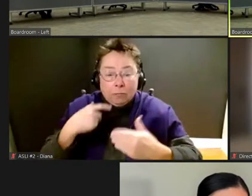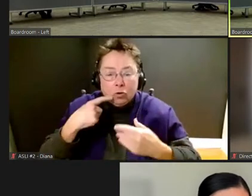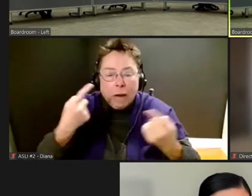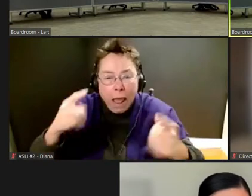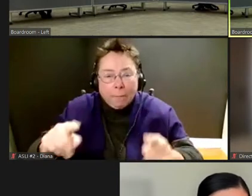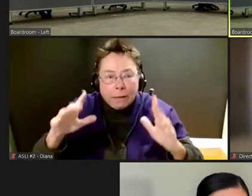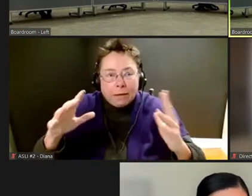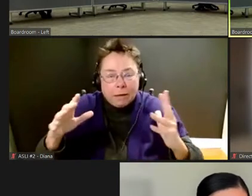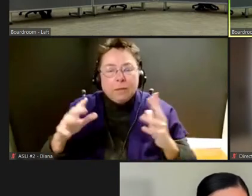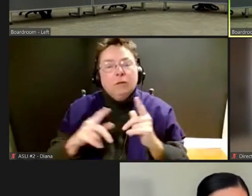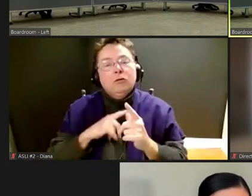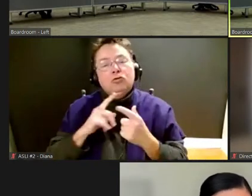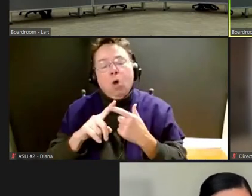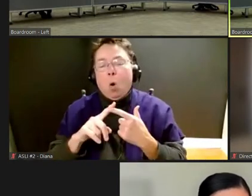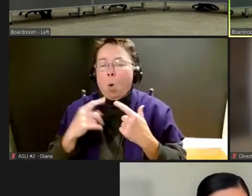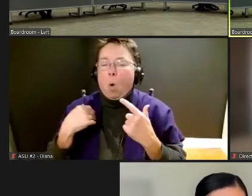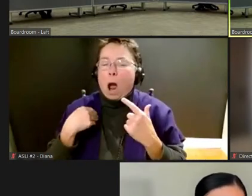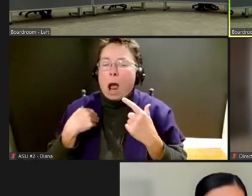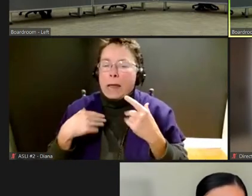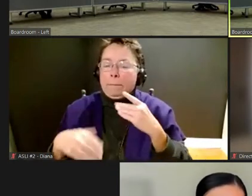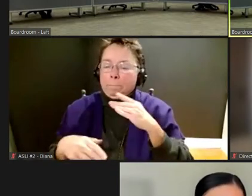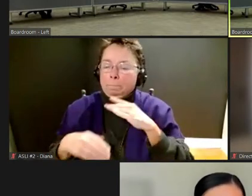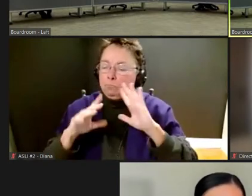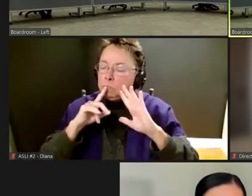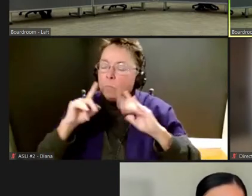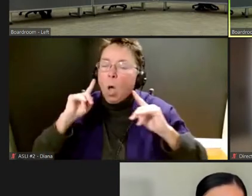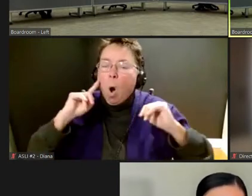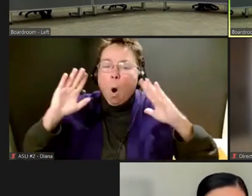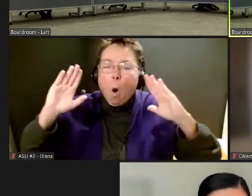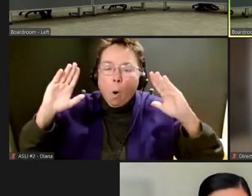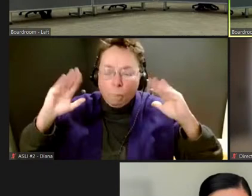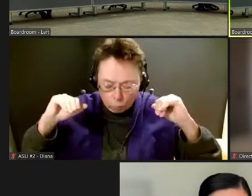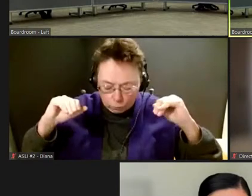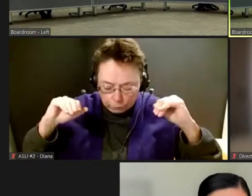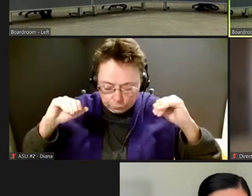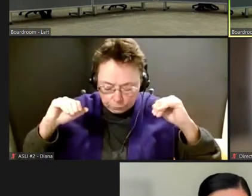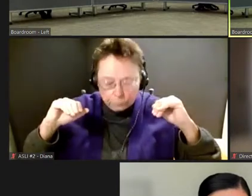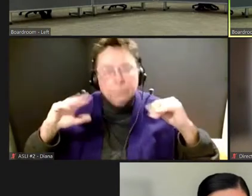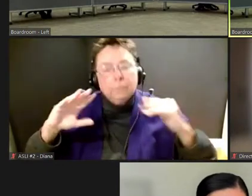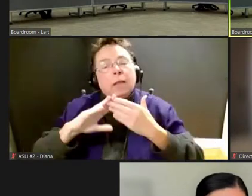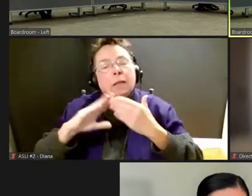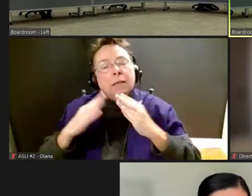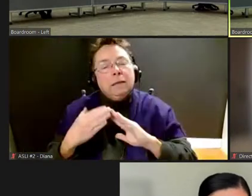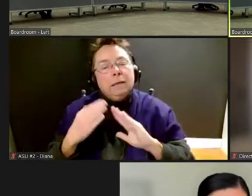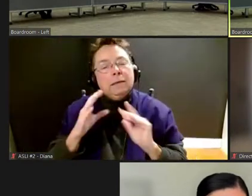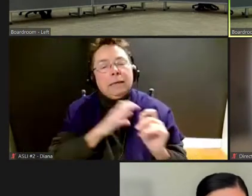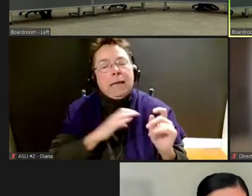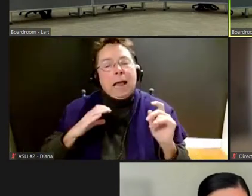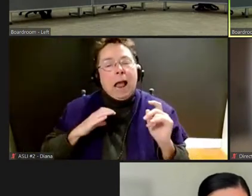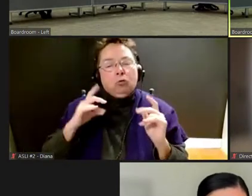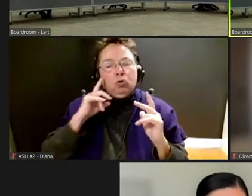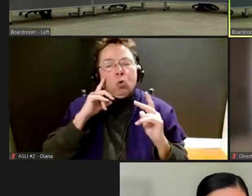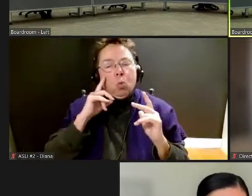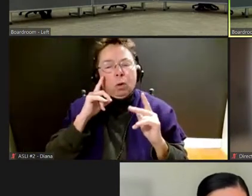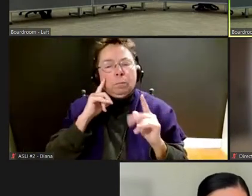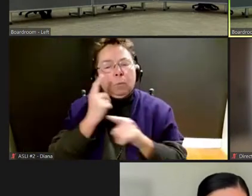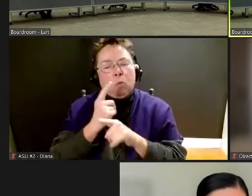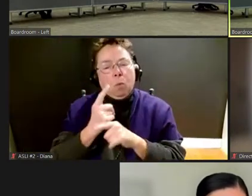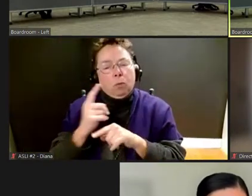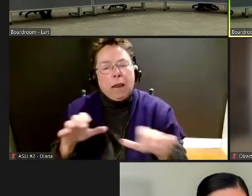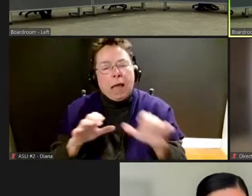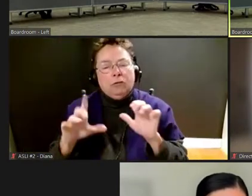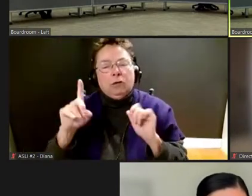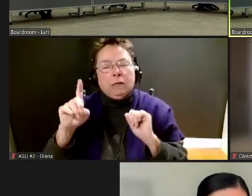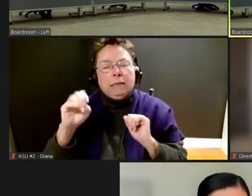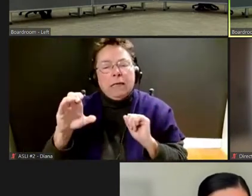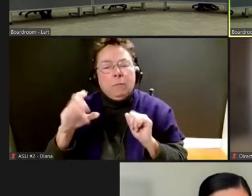so I am very hopeful that City Council will take the appropriate action in December